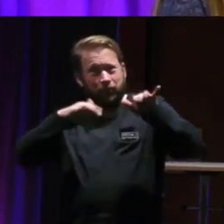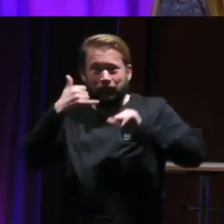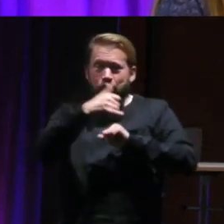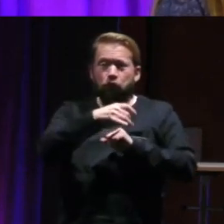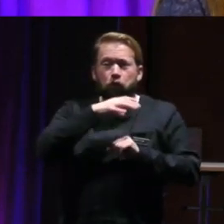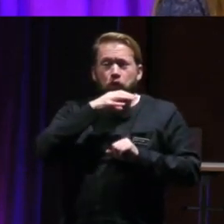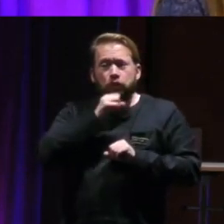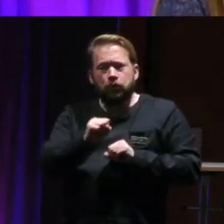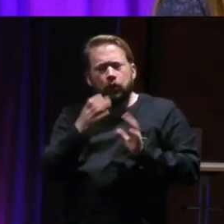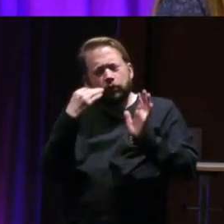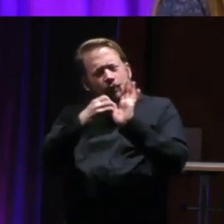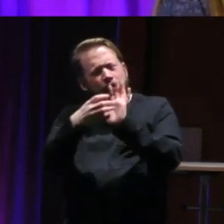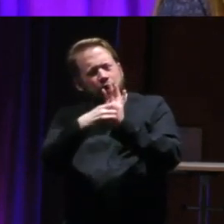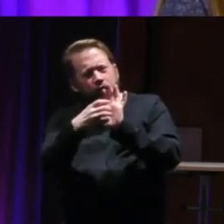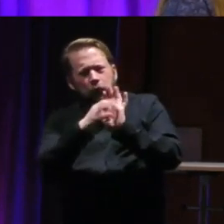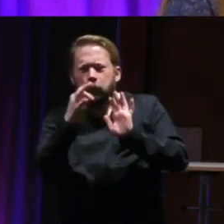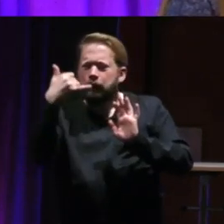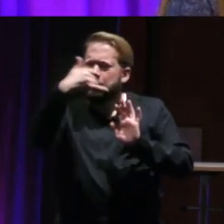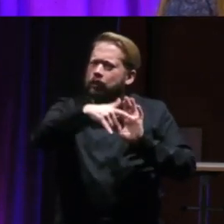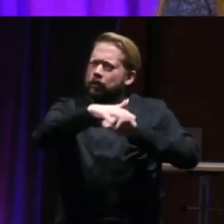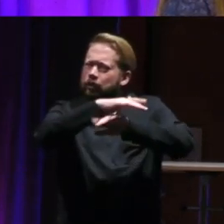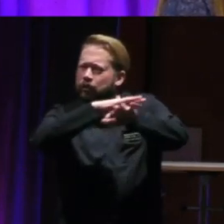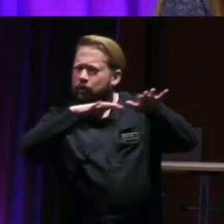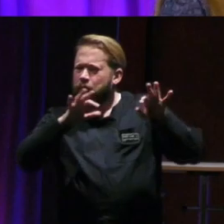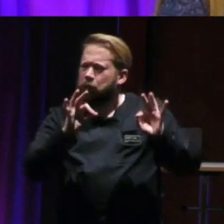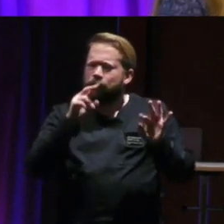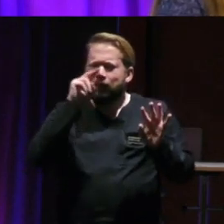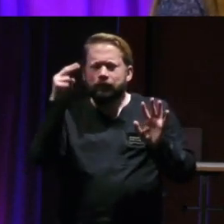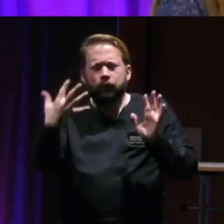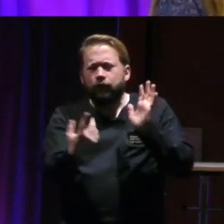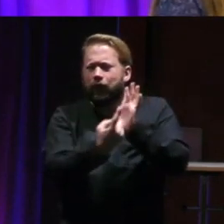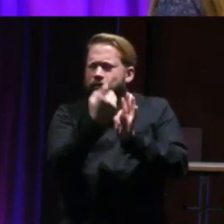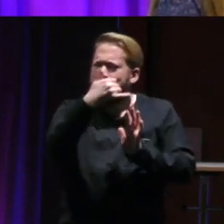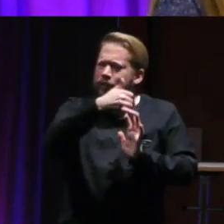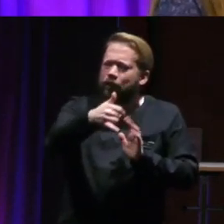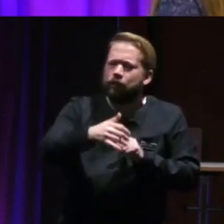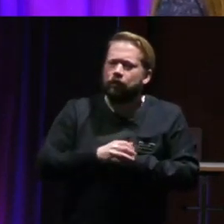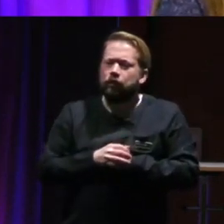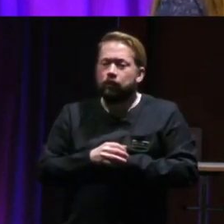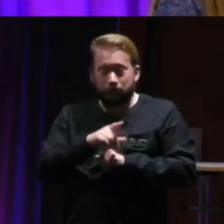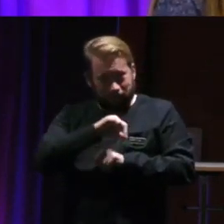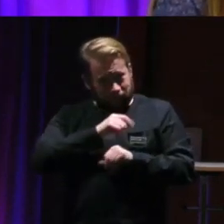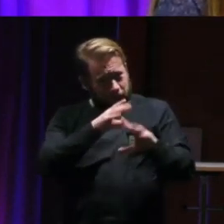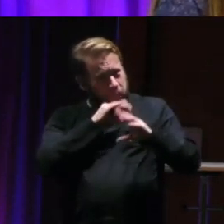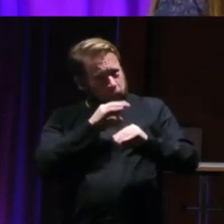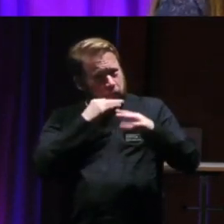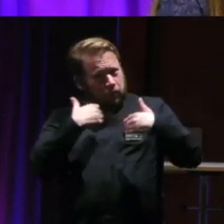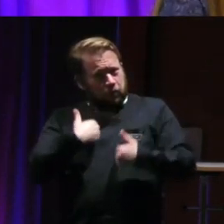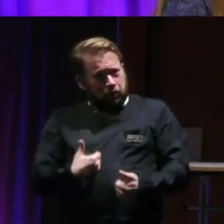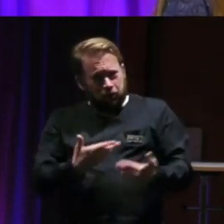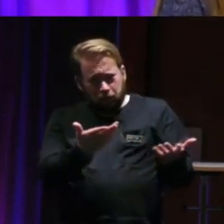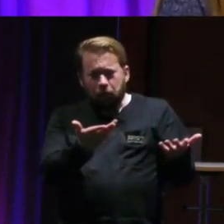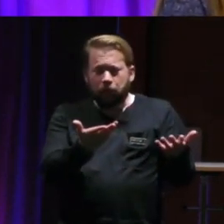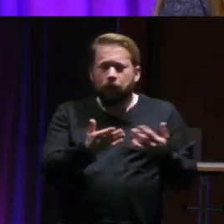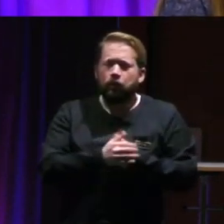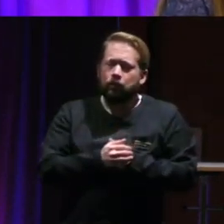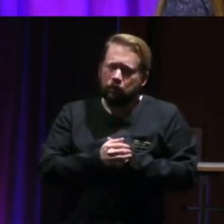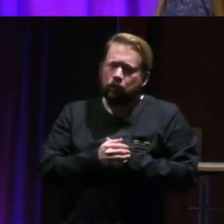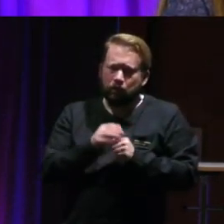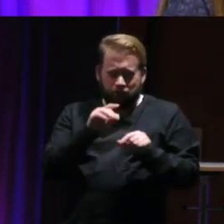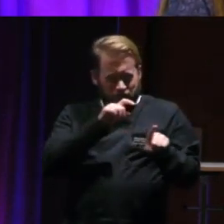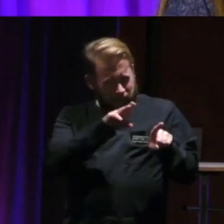Can you explain what happened from your point of view, being a musician, and what happened what made